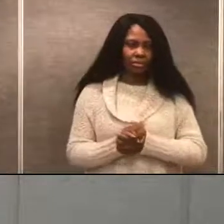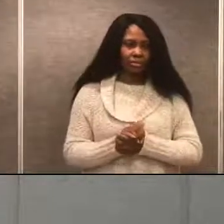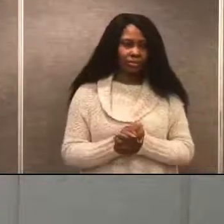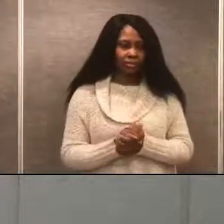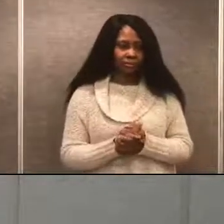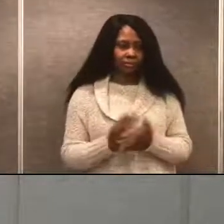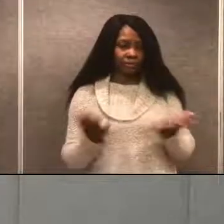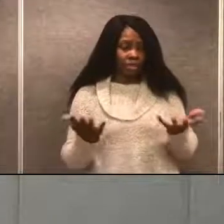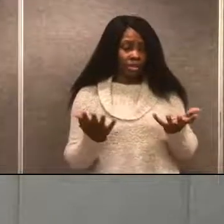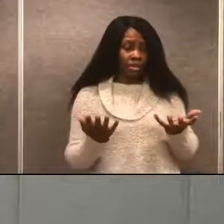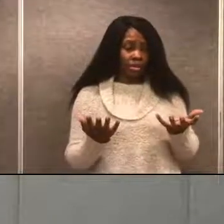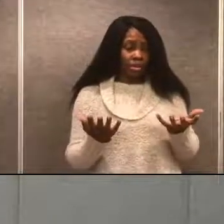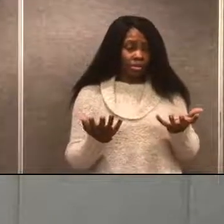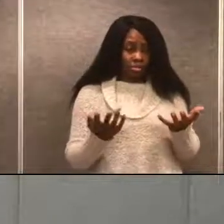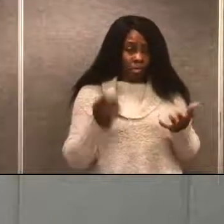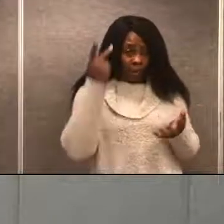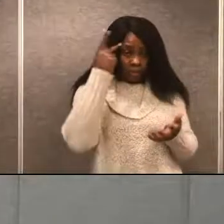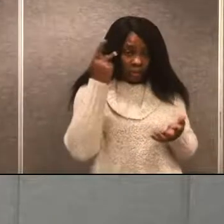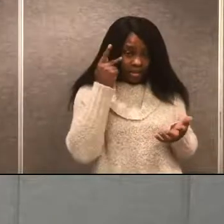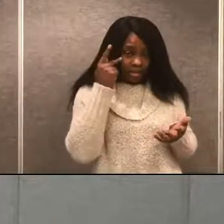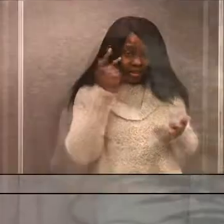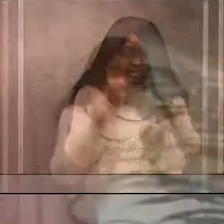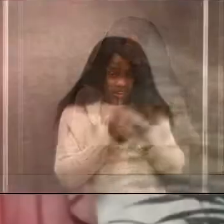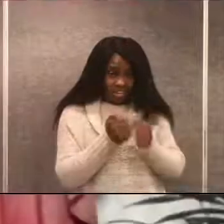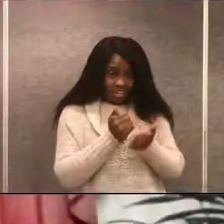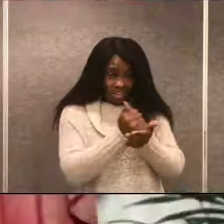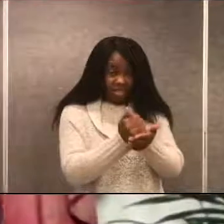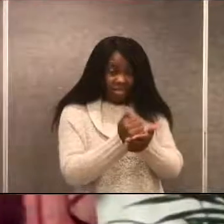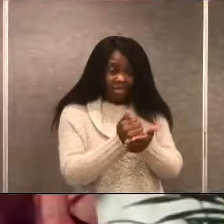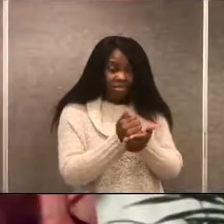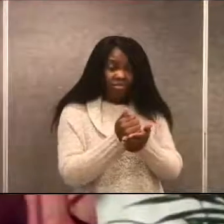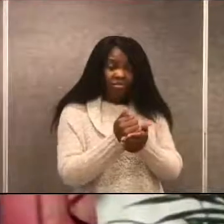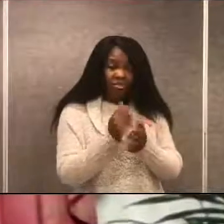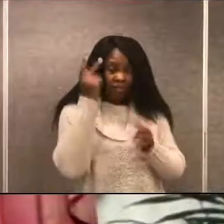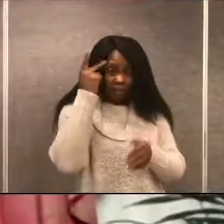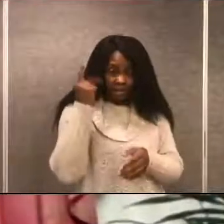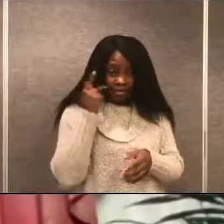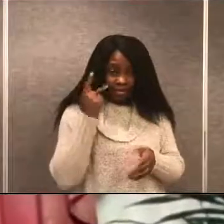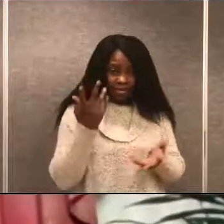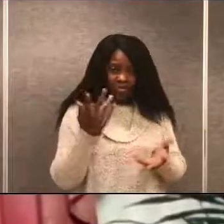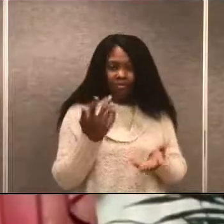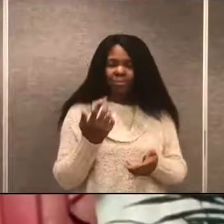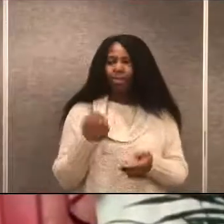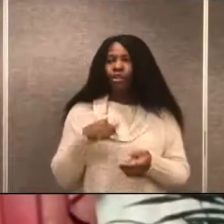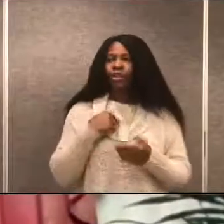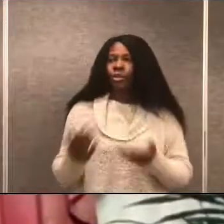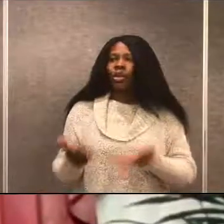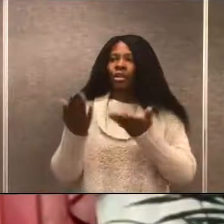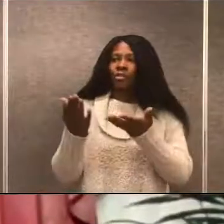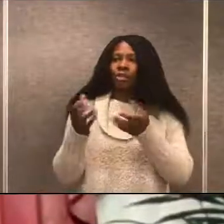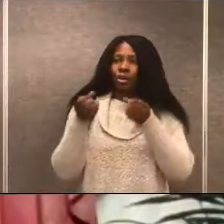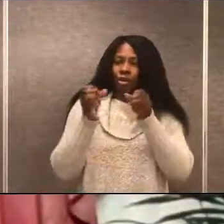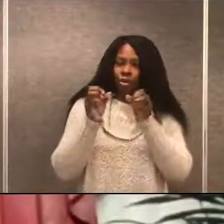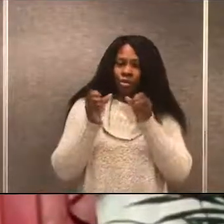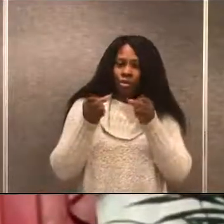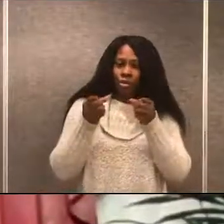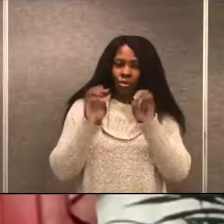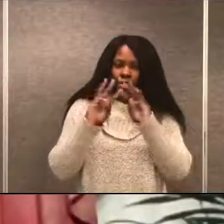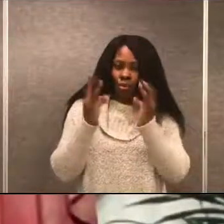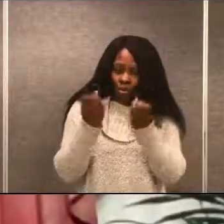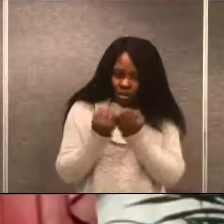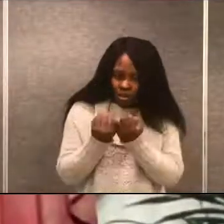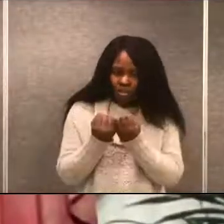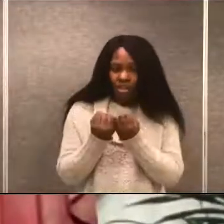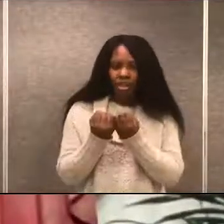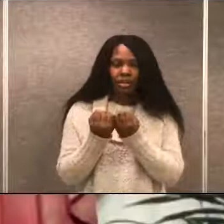mechanisms do you have in place for the parents? So we've offered workshops through curriculum department with the academics,